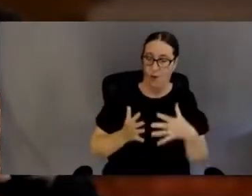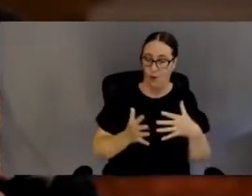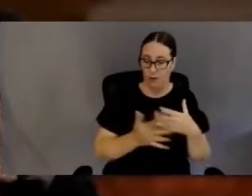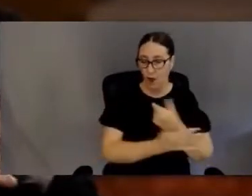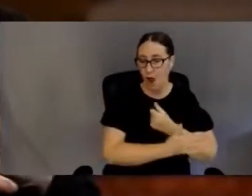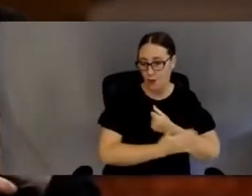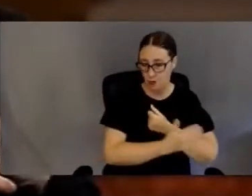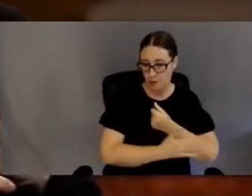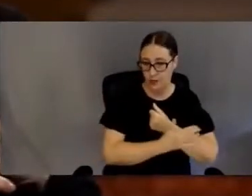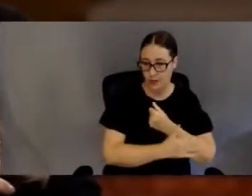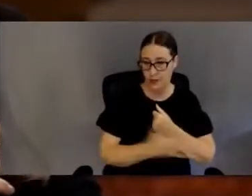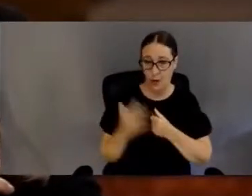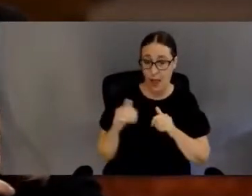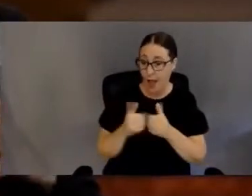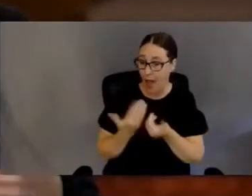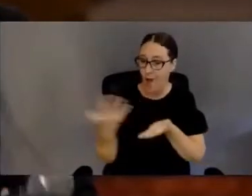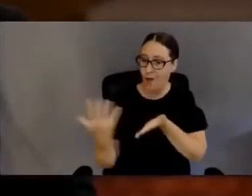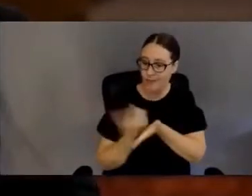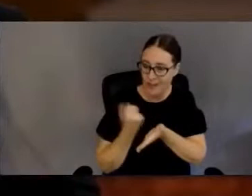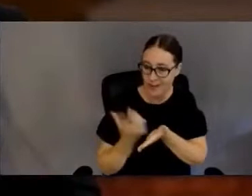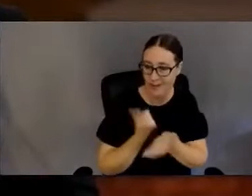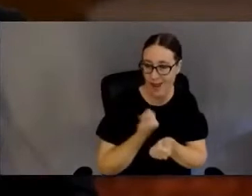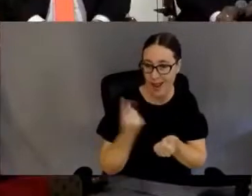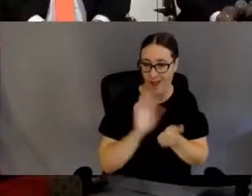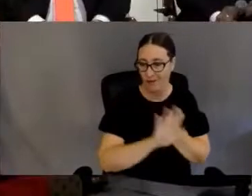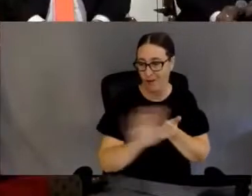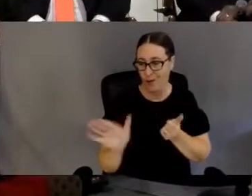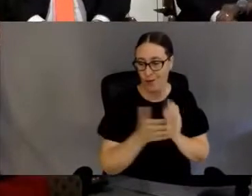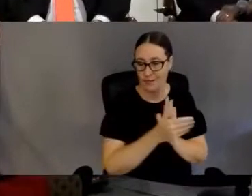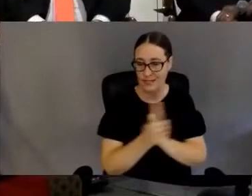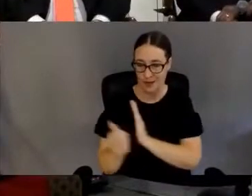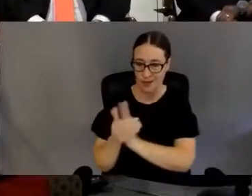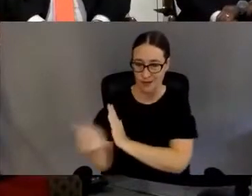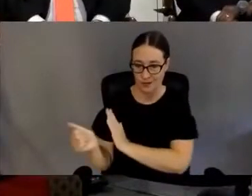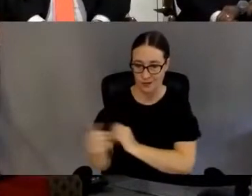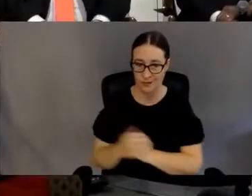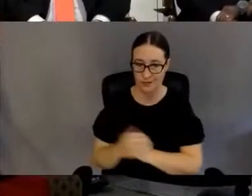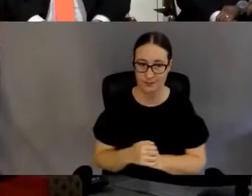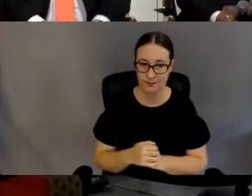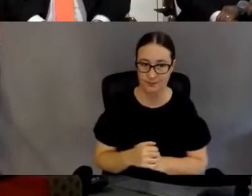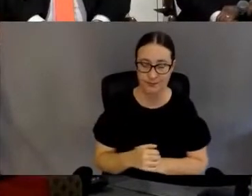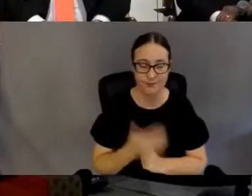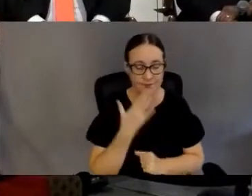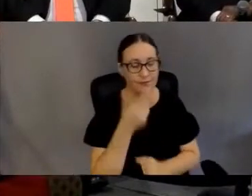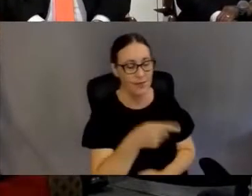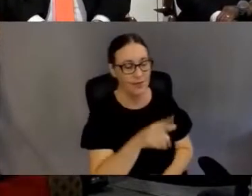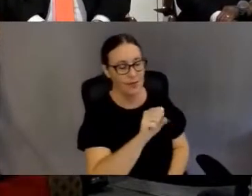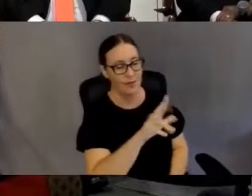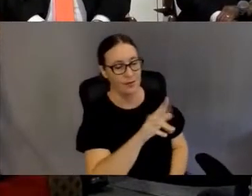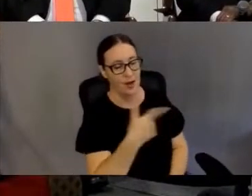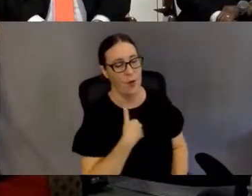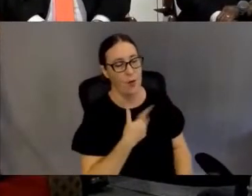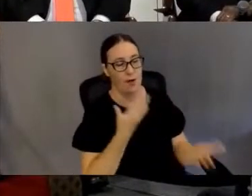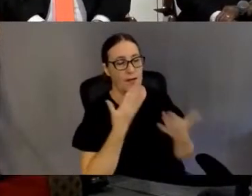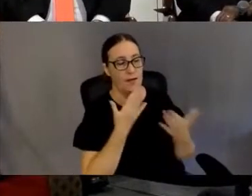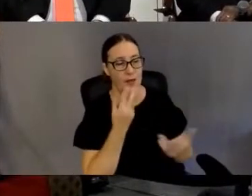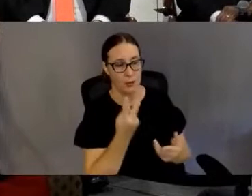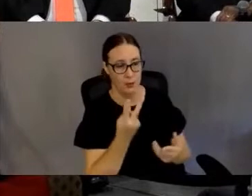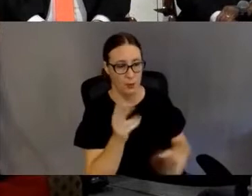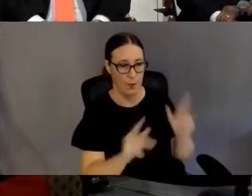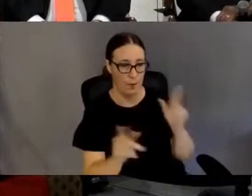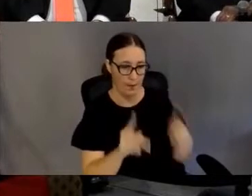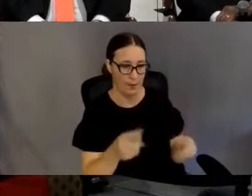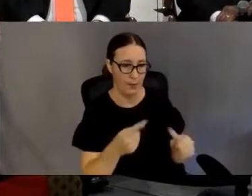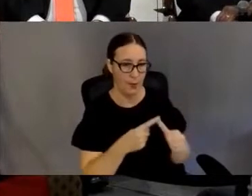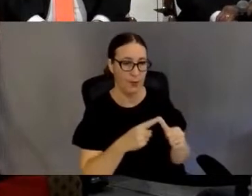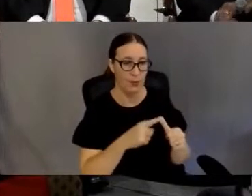advantage of the skills of everyone. So thank you for that, Sarah. And I'd like to thank two people, Chris Weaver and Noel Poyo, who are the